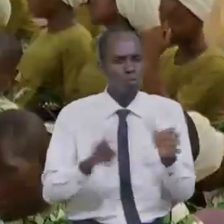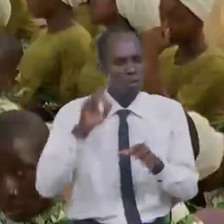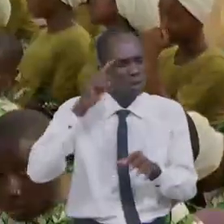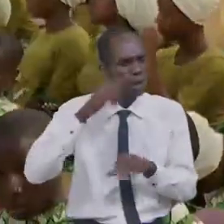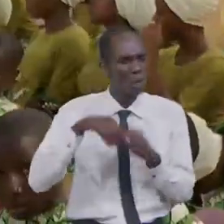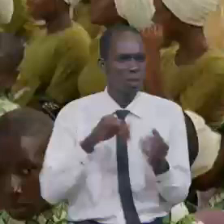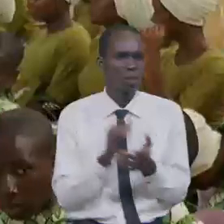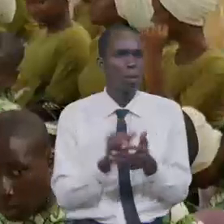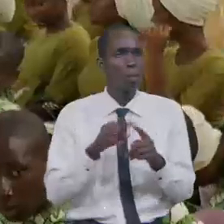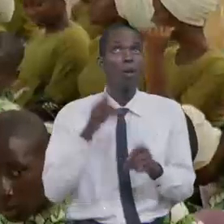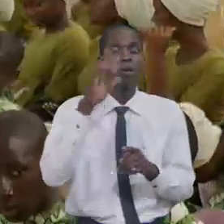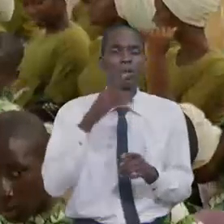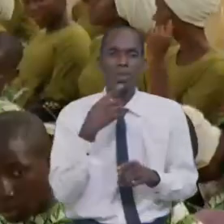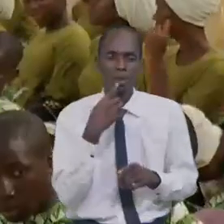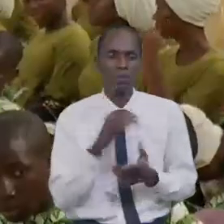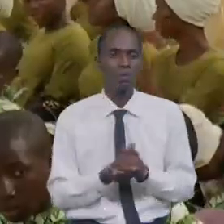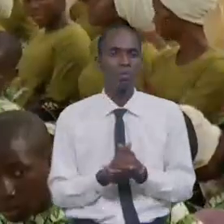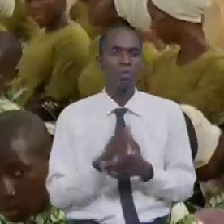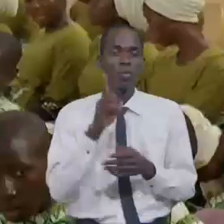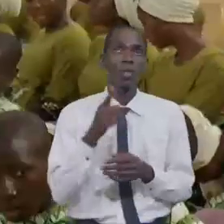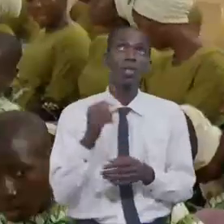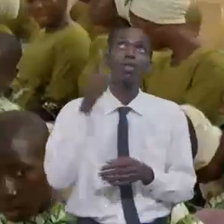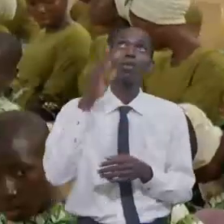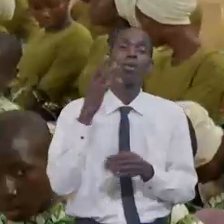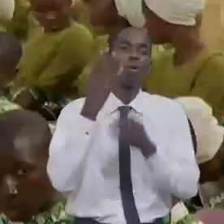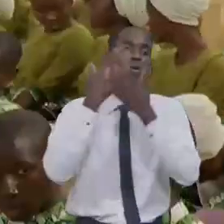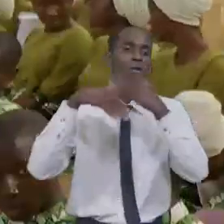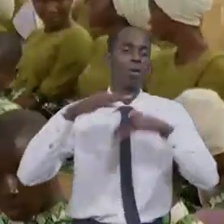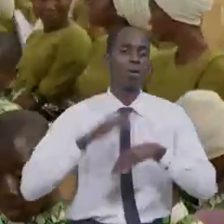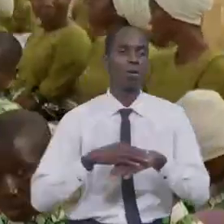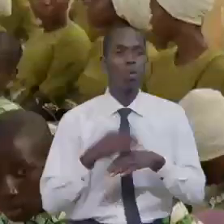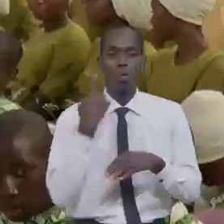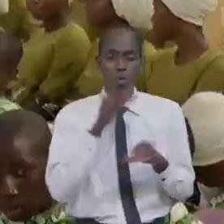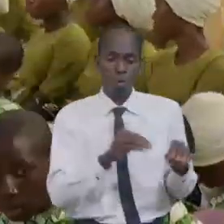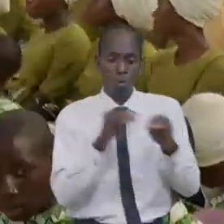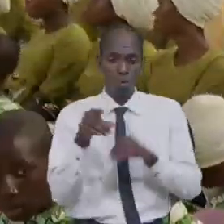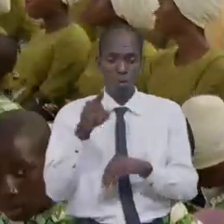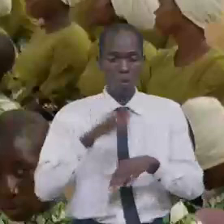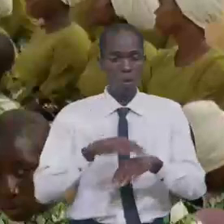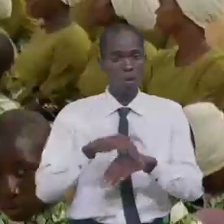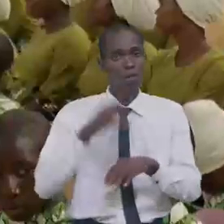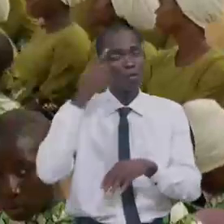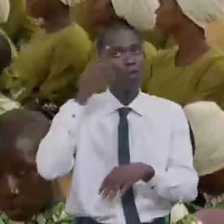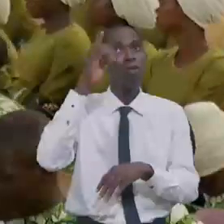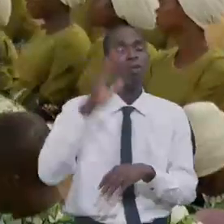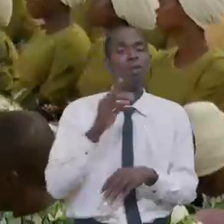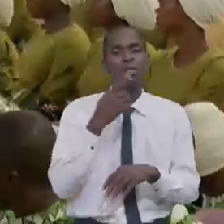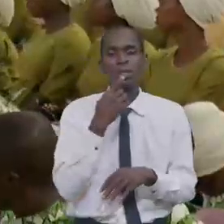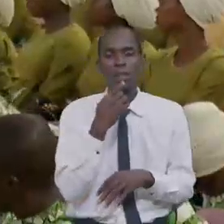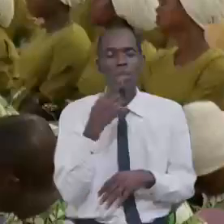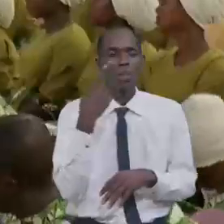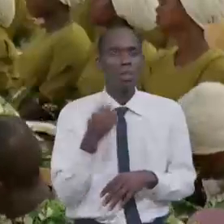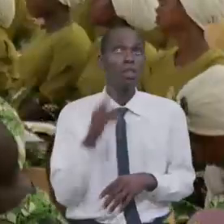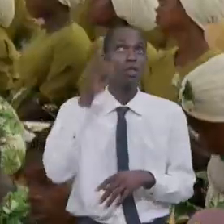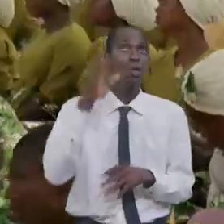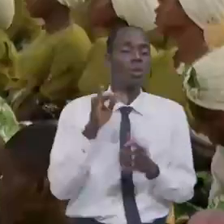said, the God of heaven who put him on earth, but God said, the God that prospered